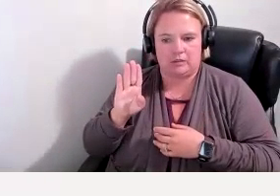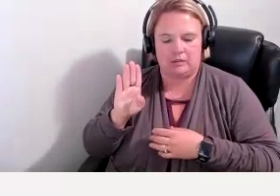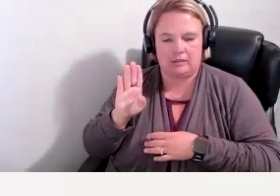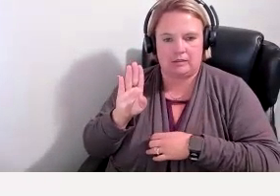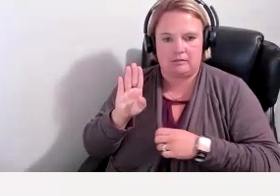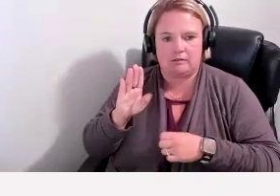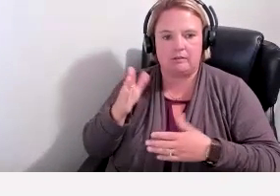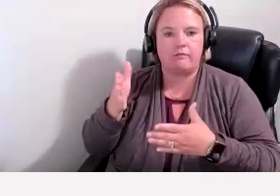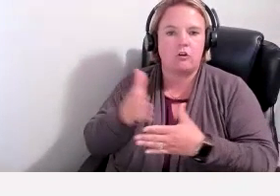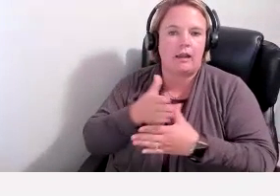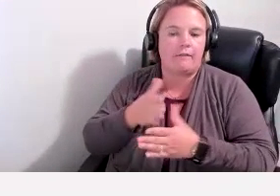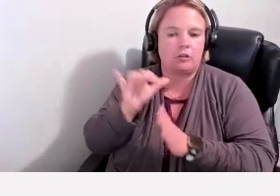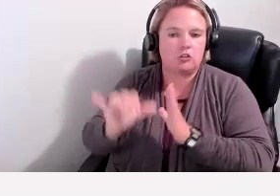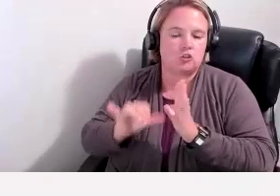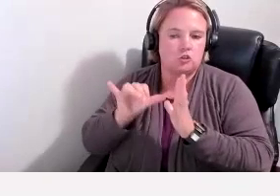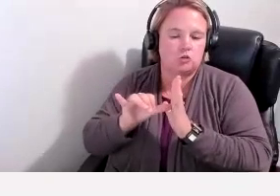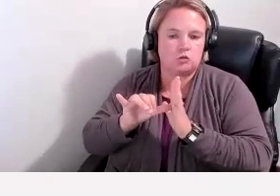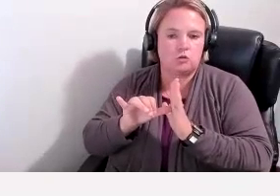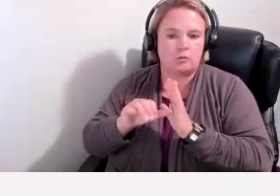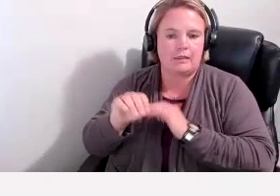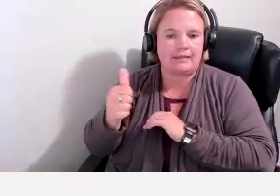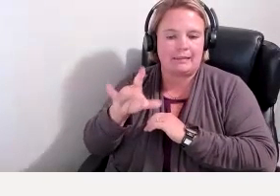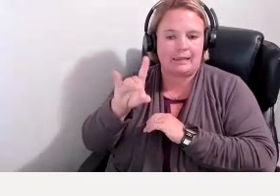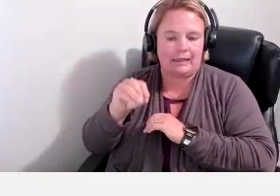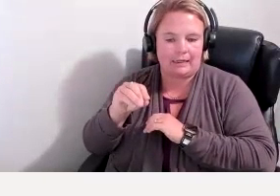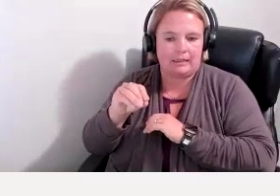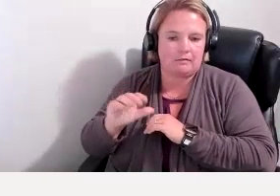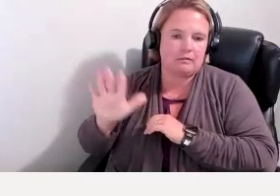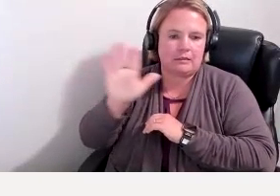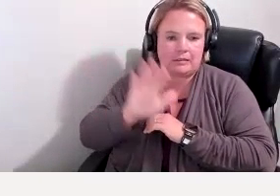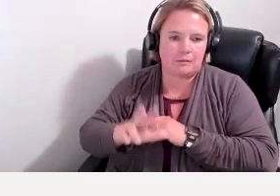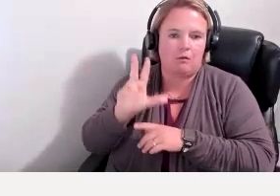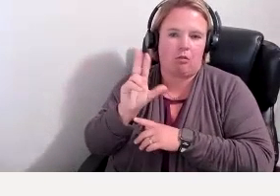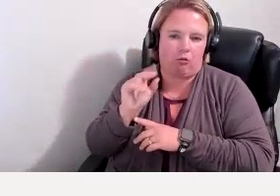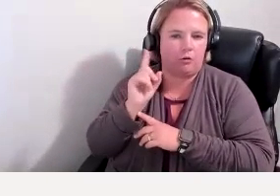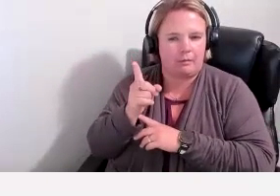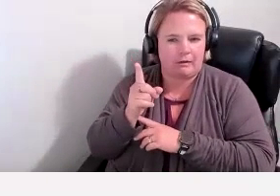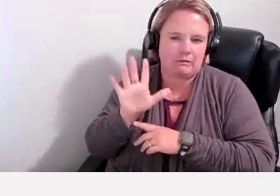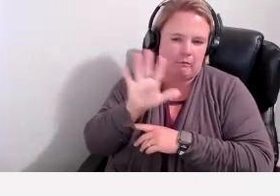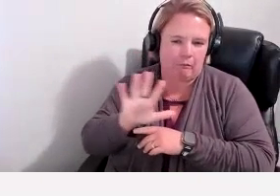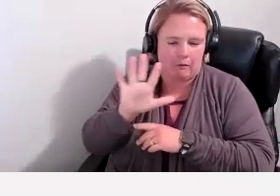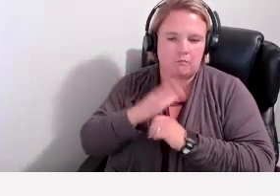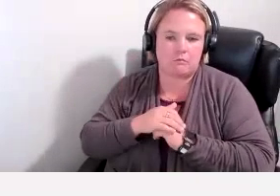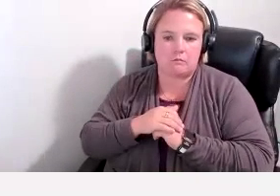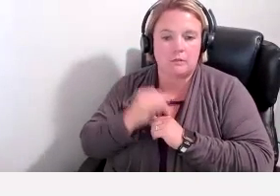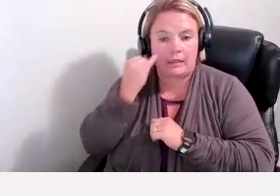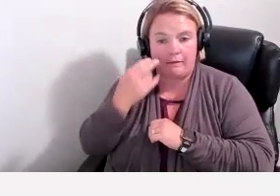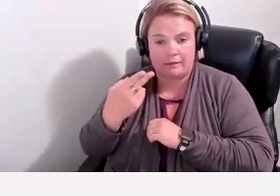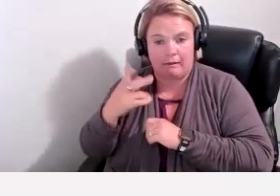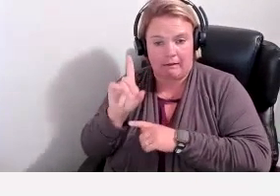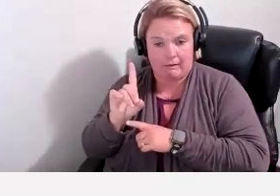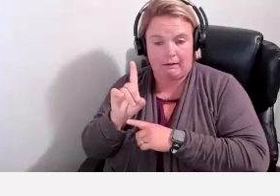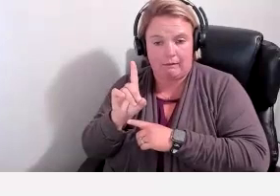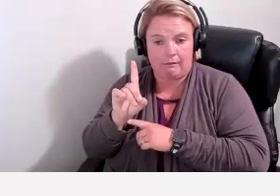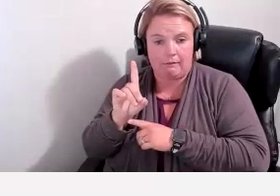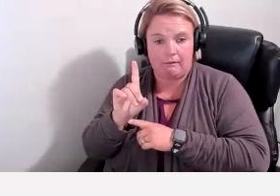average YouTube video at 1080, that's about 30 minutes. If you're using high definition,